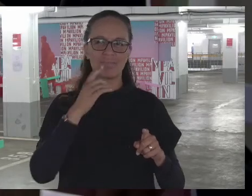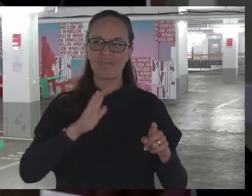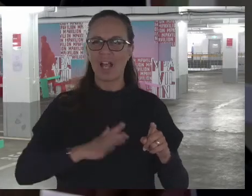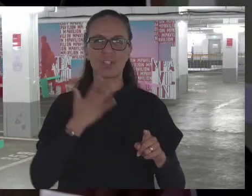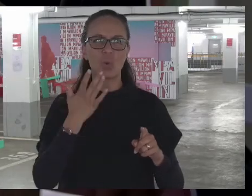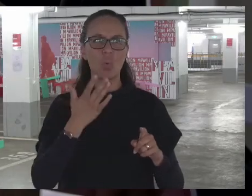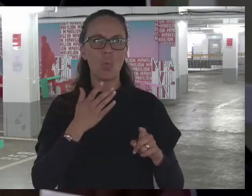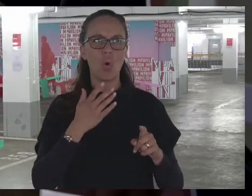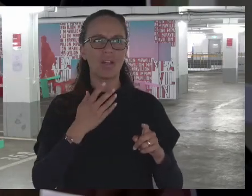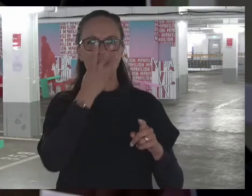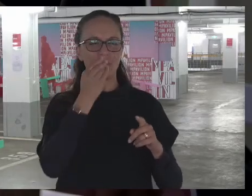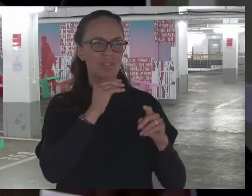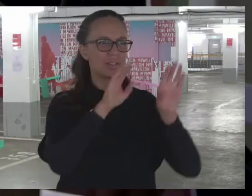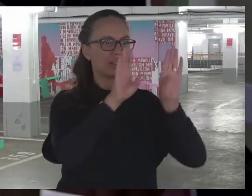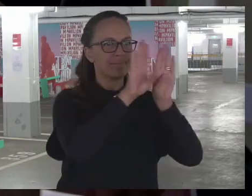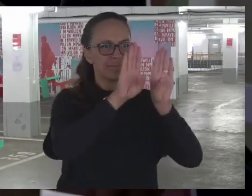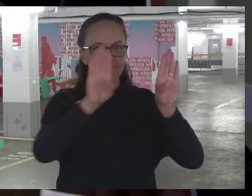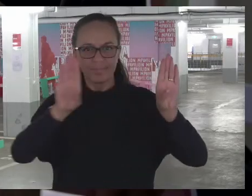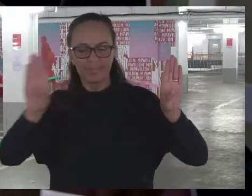it's much more fractured. Like